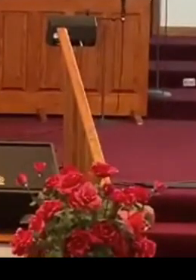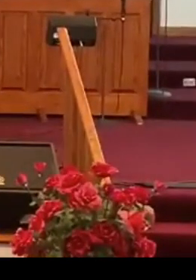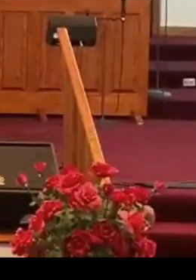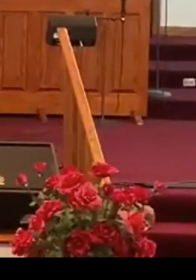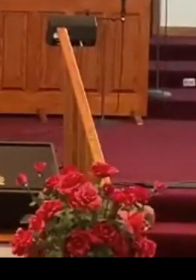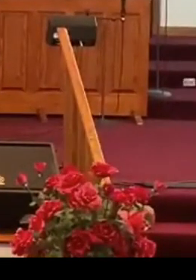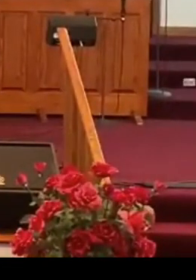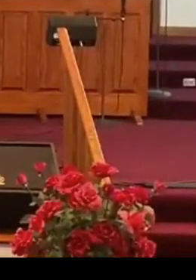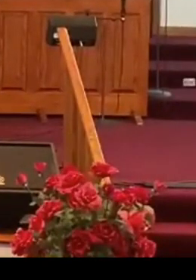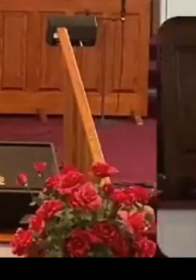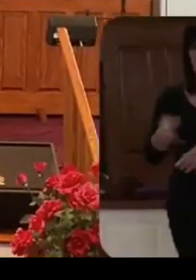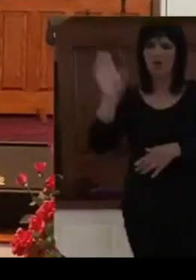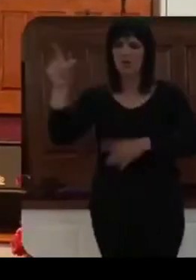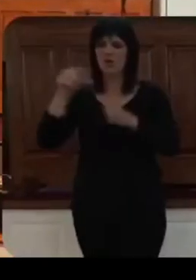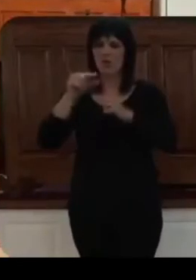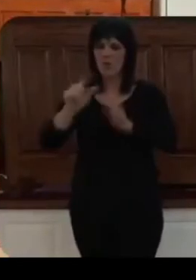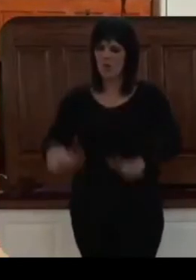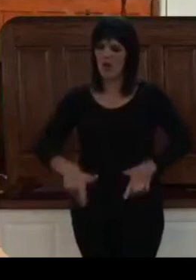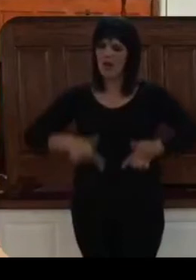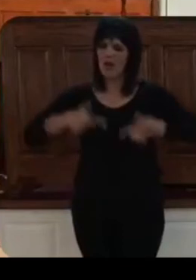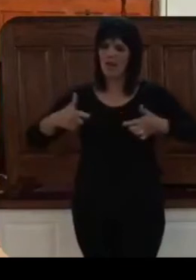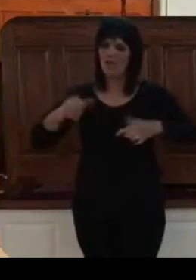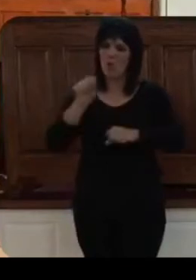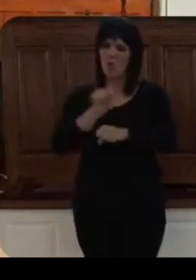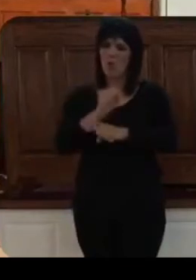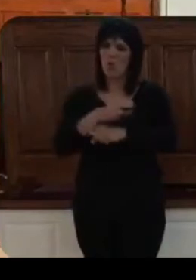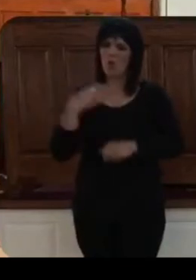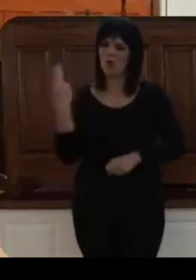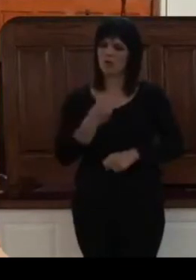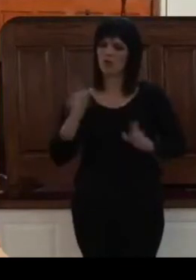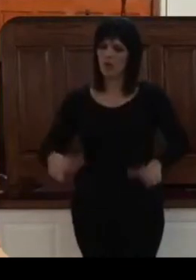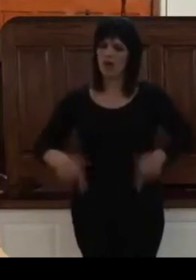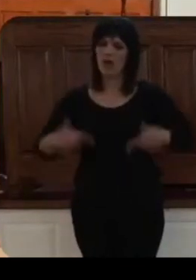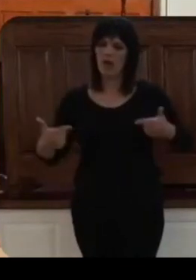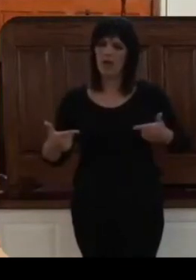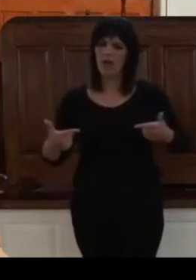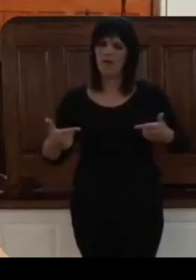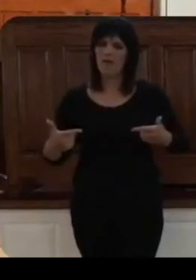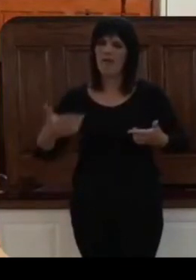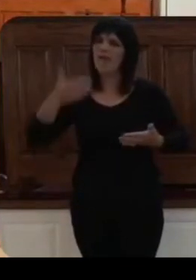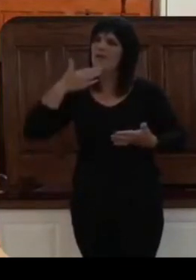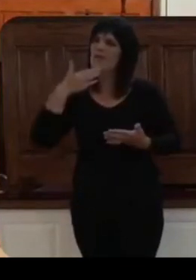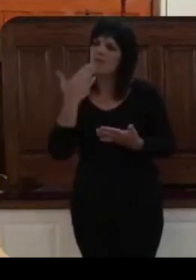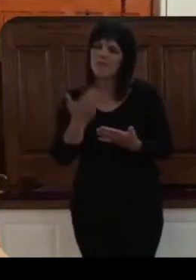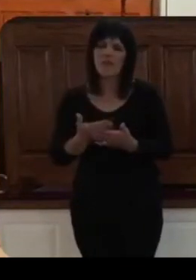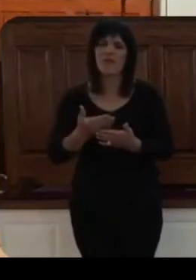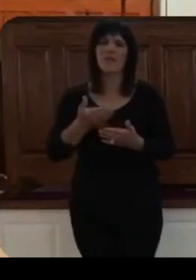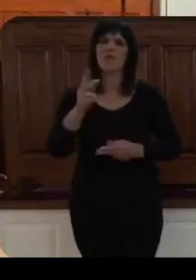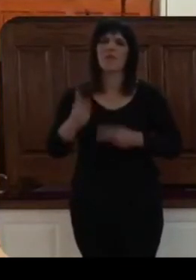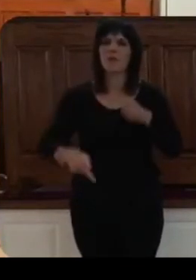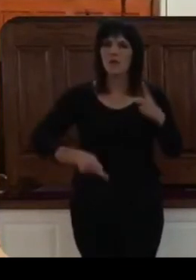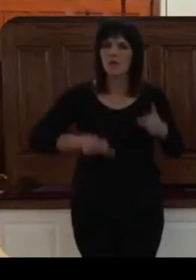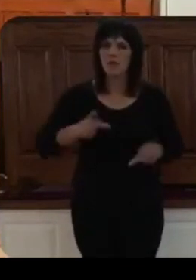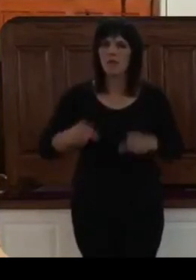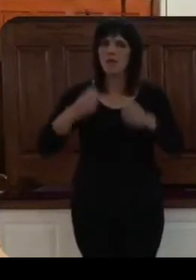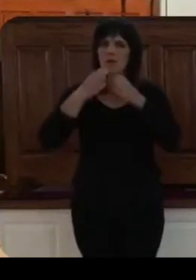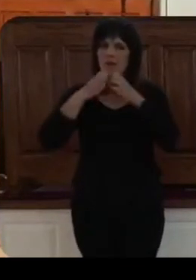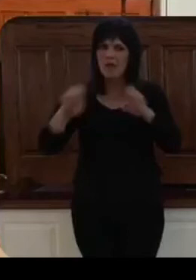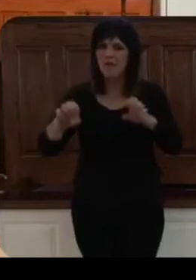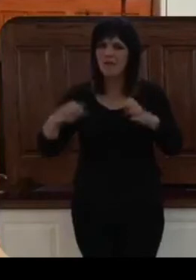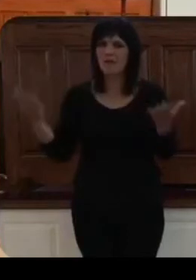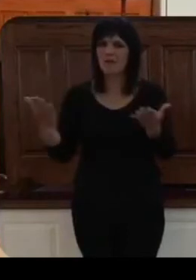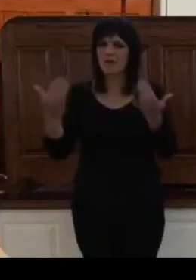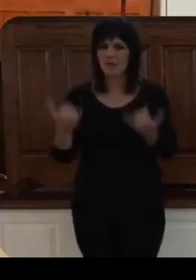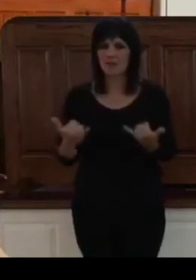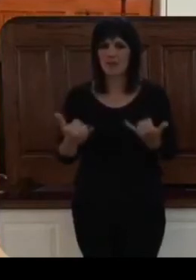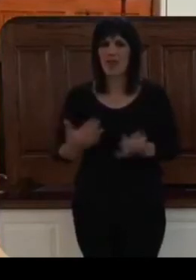living and it works in our life every time we hear it. And so, Father, thank you for those who took the extra effort to be here today. Thank you for